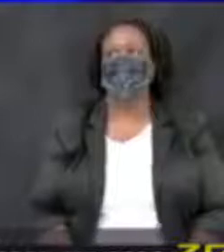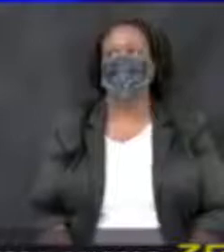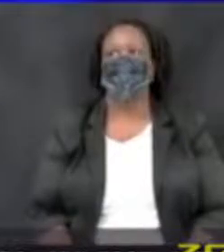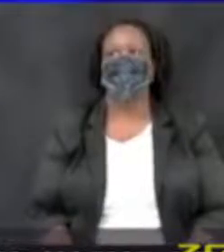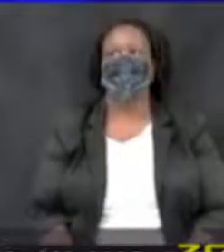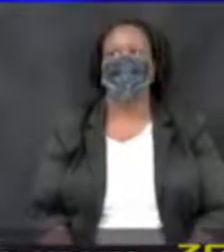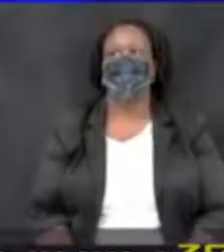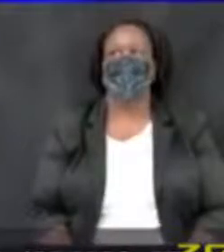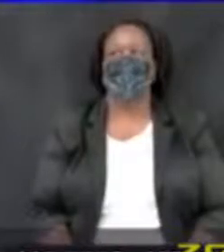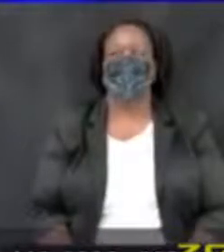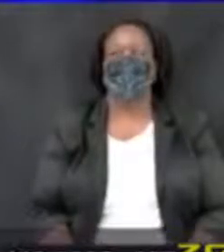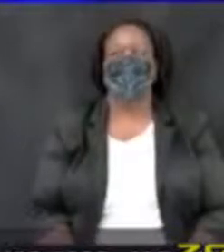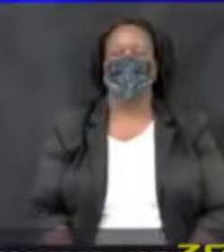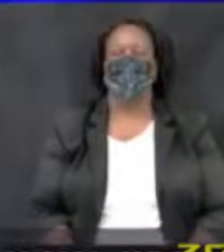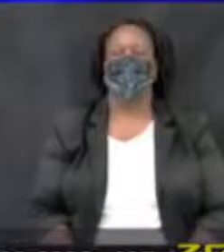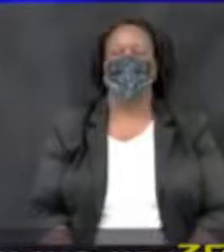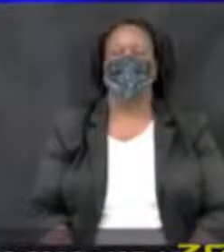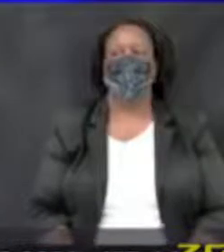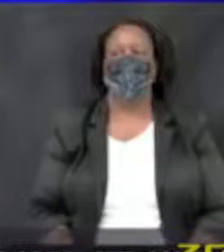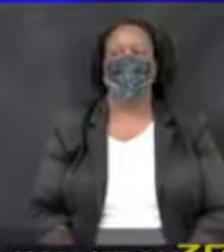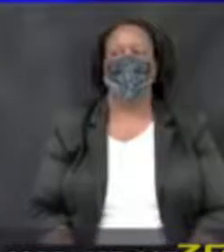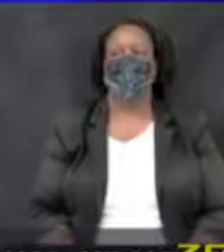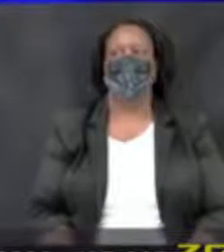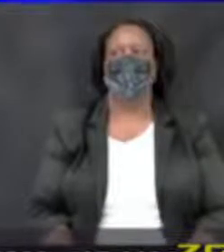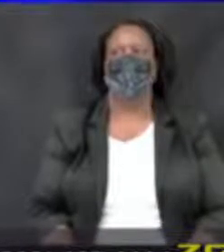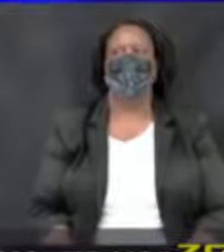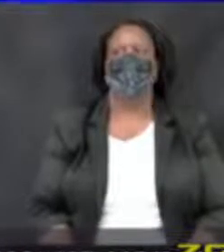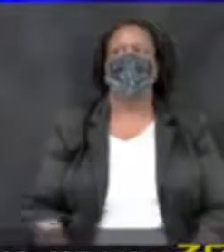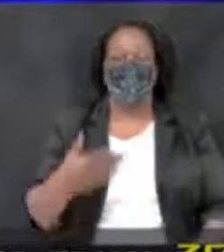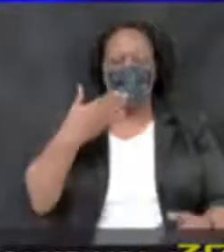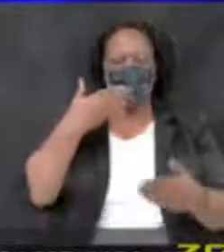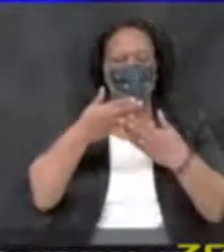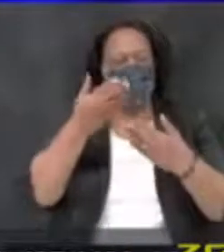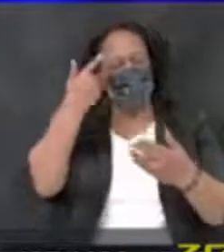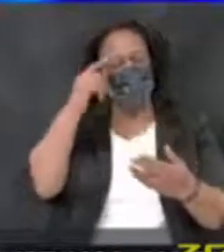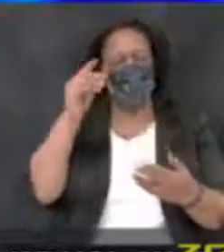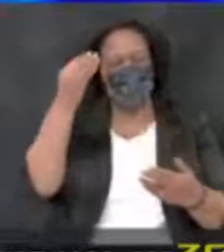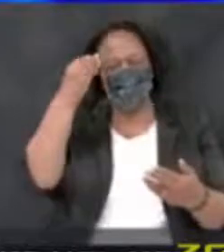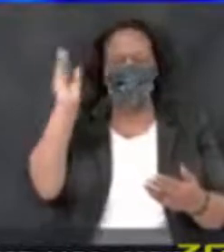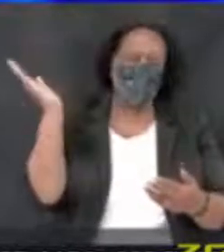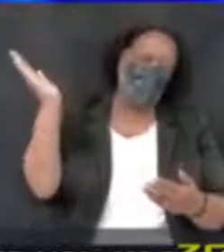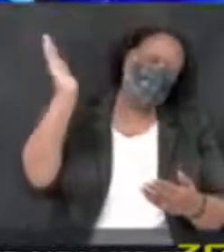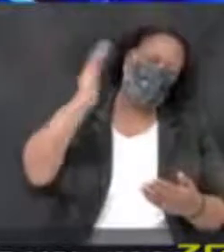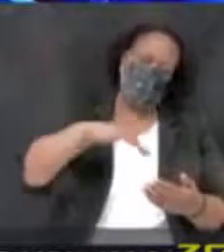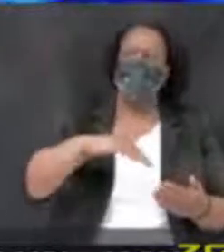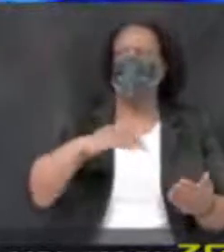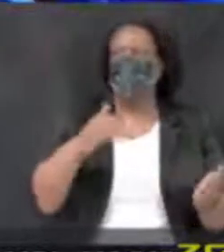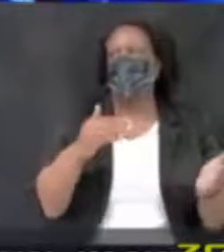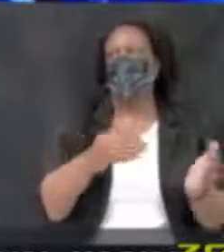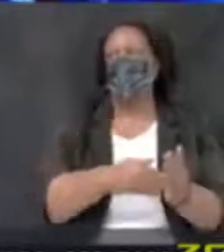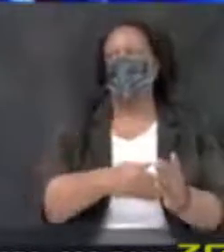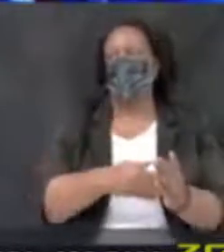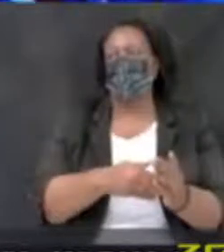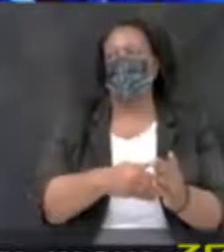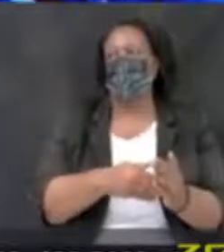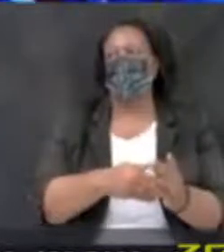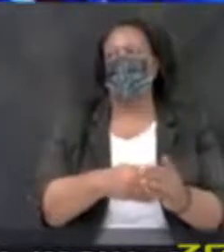Thank you, Lesroy, and it's good to have you back. I hope you brought the camel that you promised you would bring back for